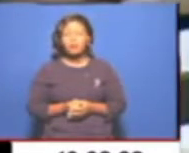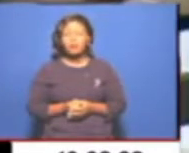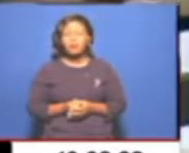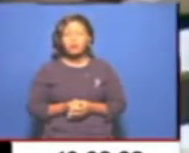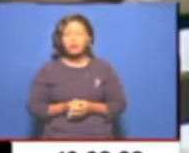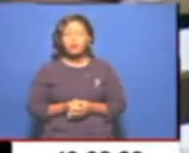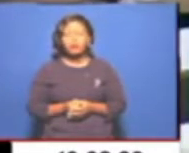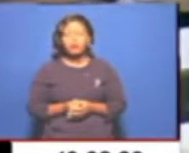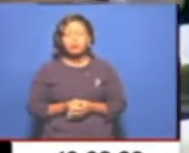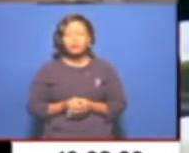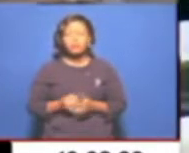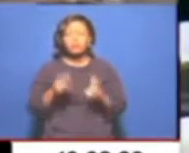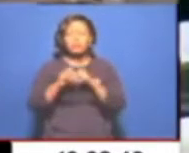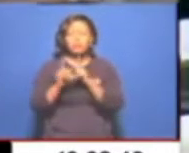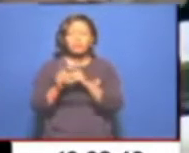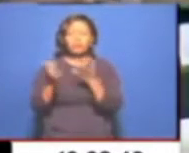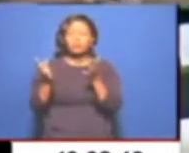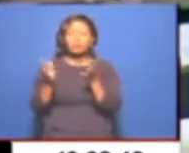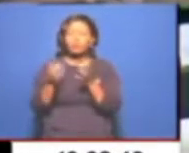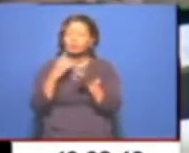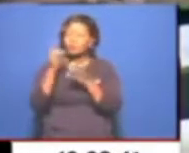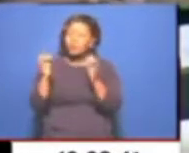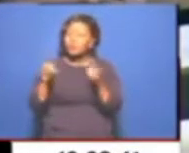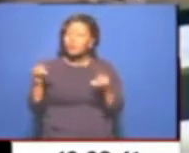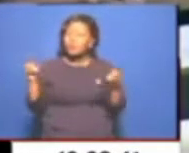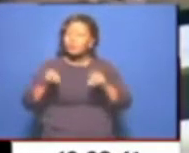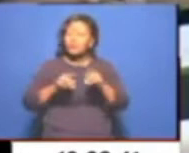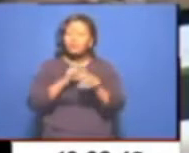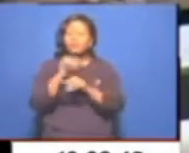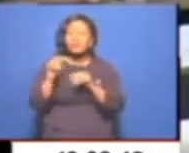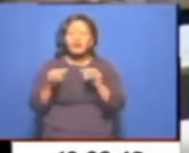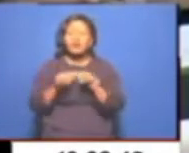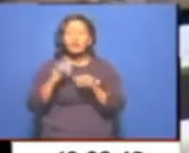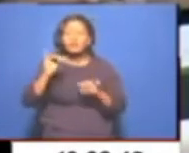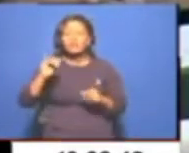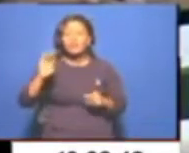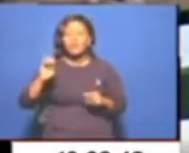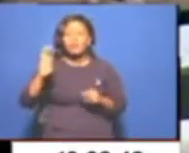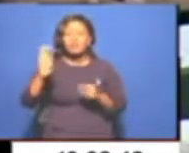I will now touch on very briefly on the IEBC petition of appeal,